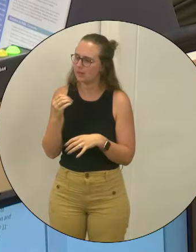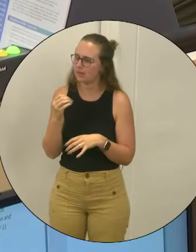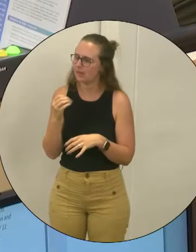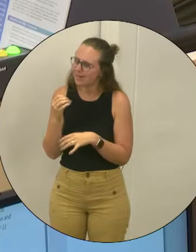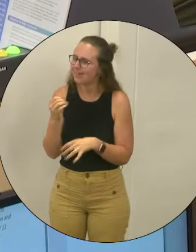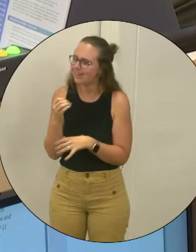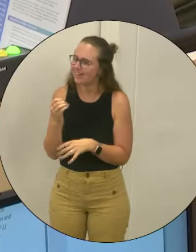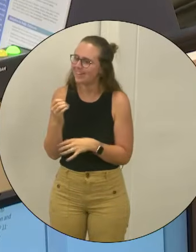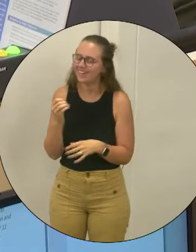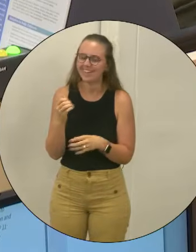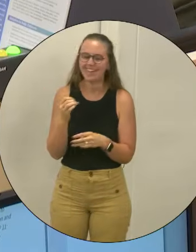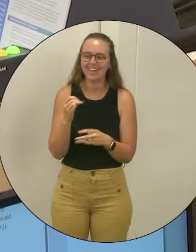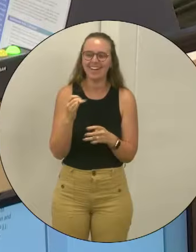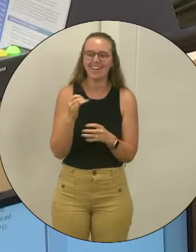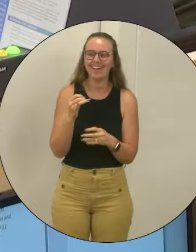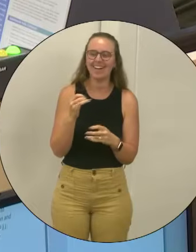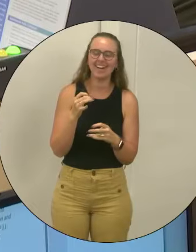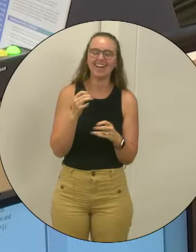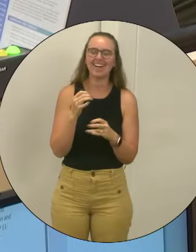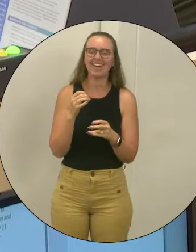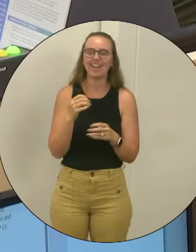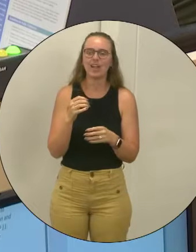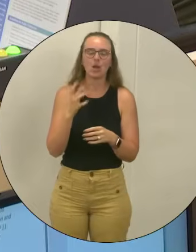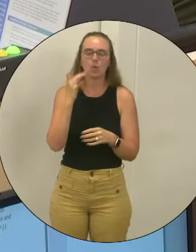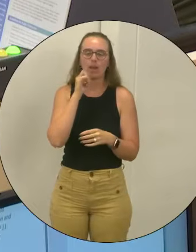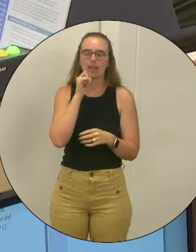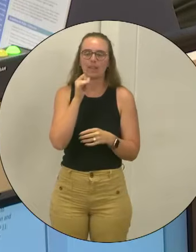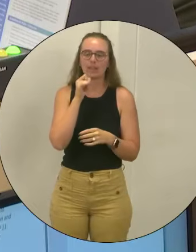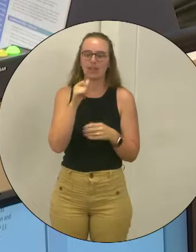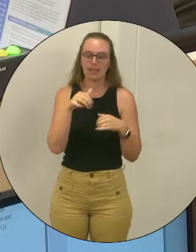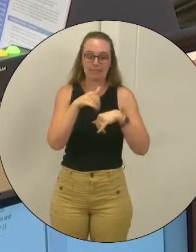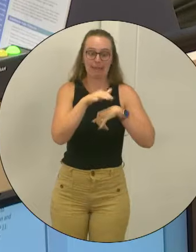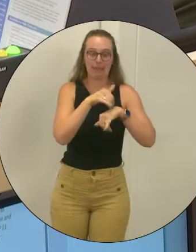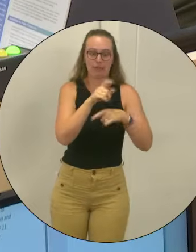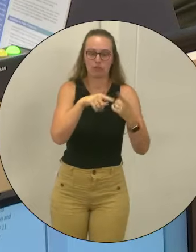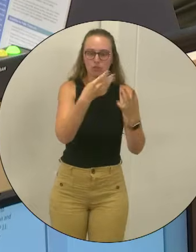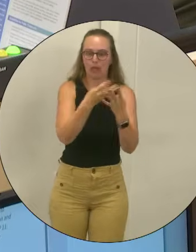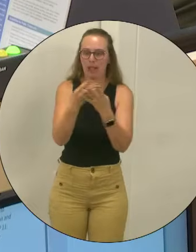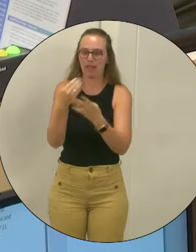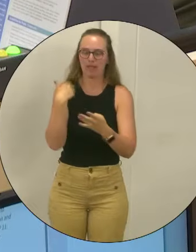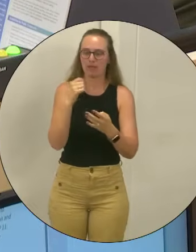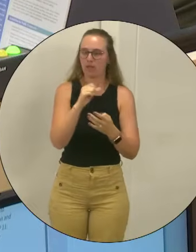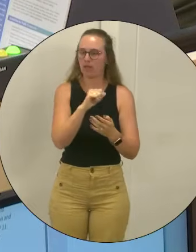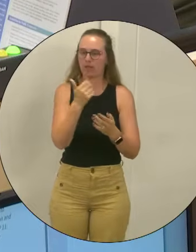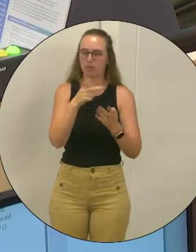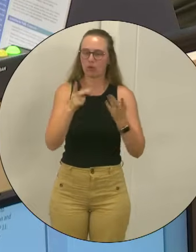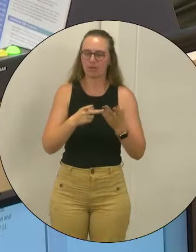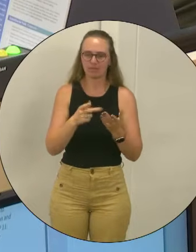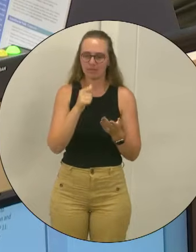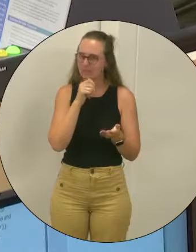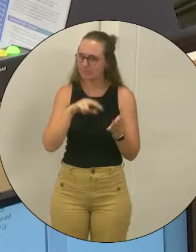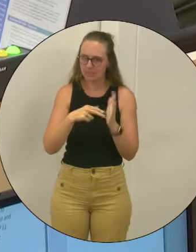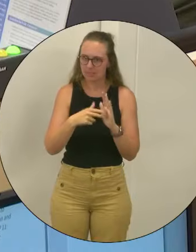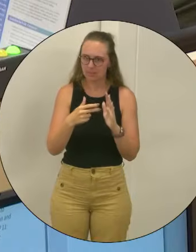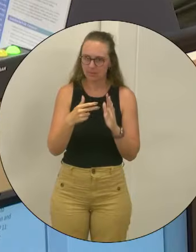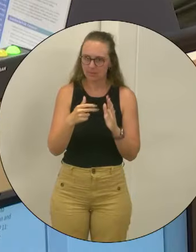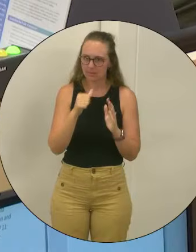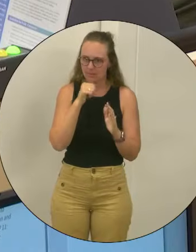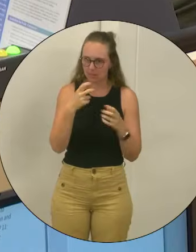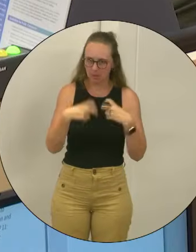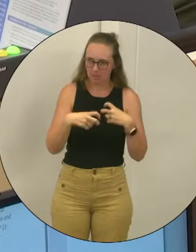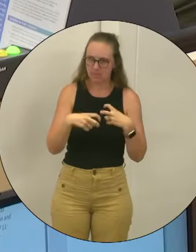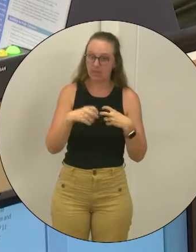Restorative justice is not working. And just because they're not sending everybody straight to jail and they have other programs doesn't mean there's not a problem. We have a serious